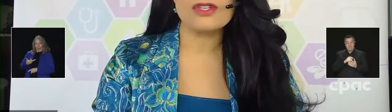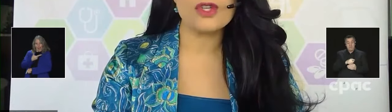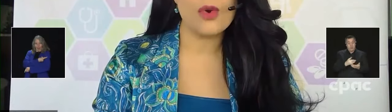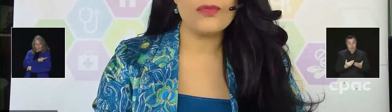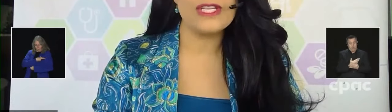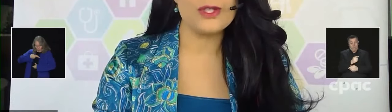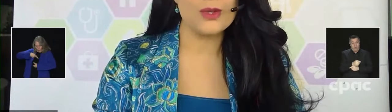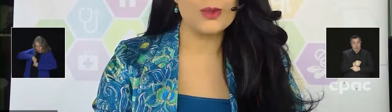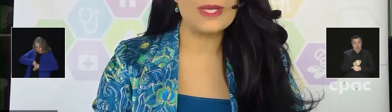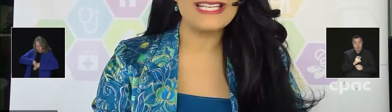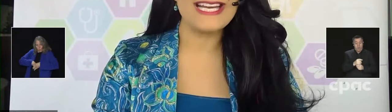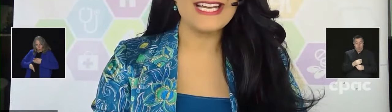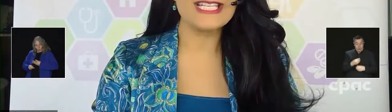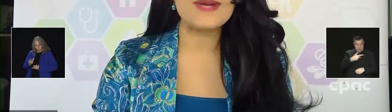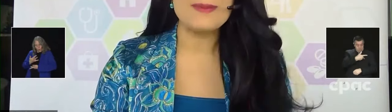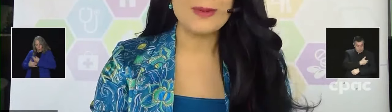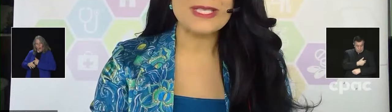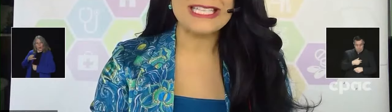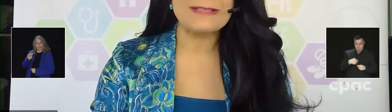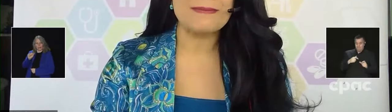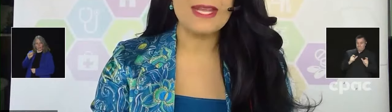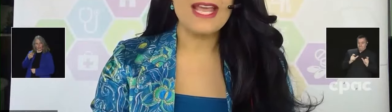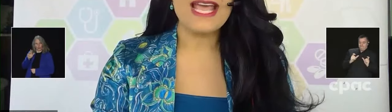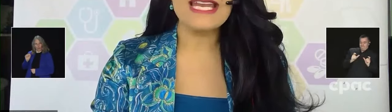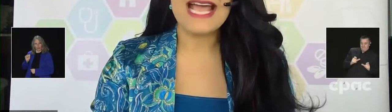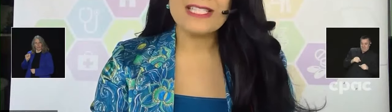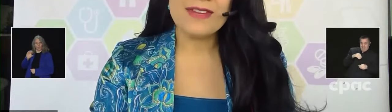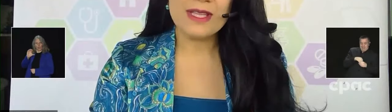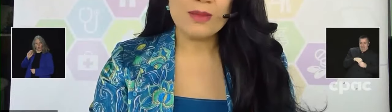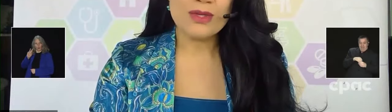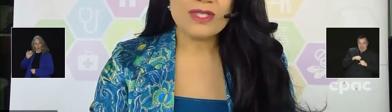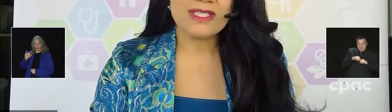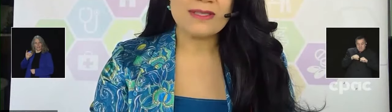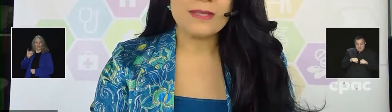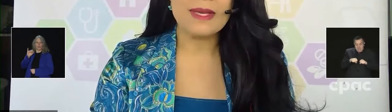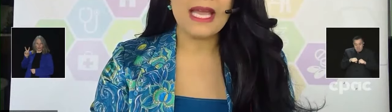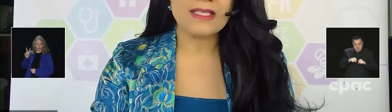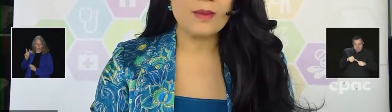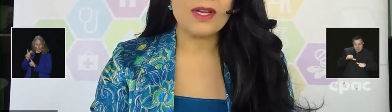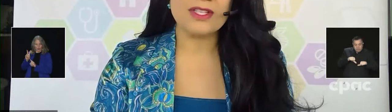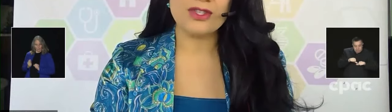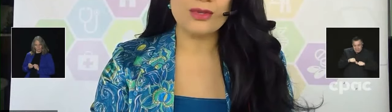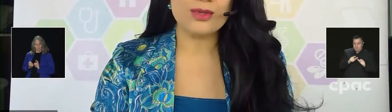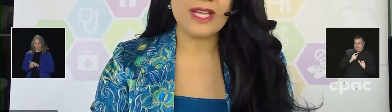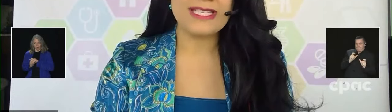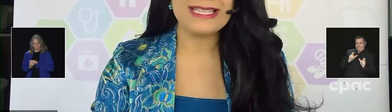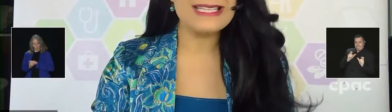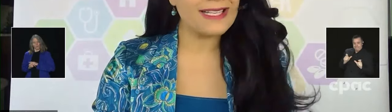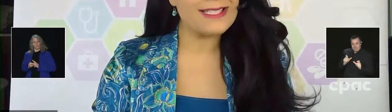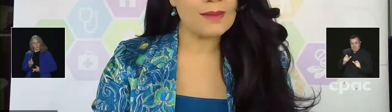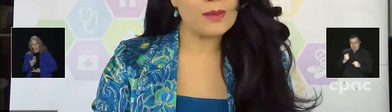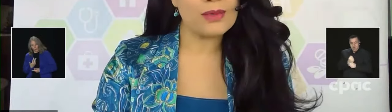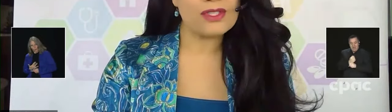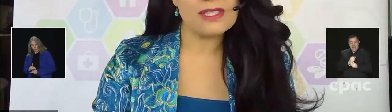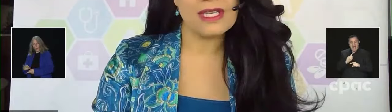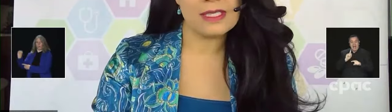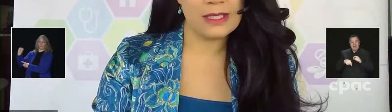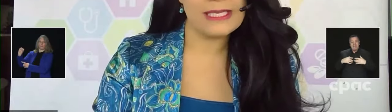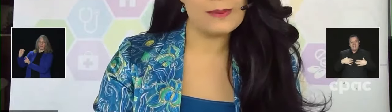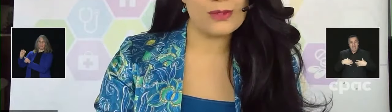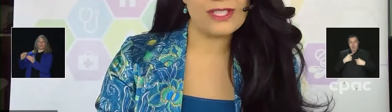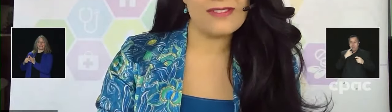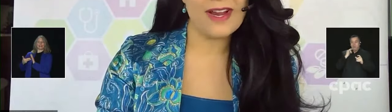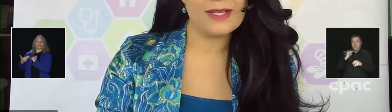the SARS-CoV-2 spike protein and activate the immune system to make antibodies to neutralize it the next time the person